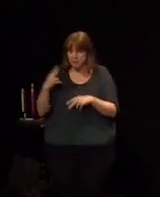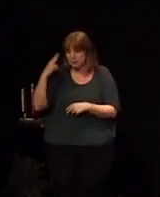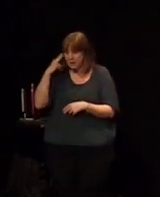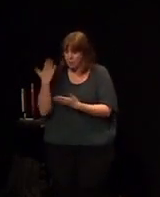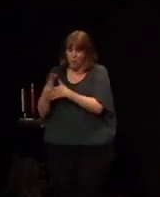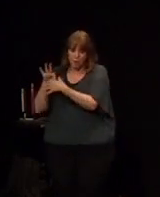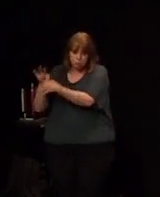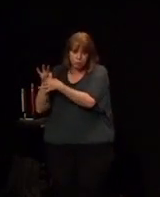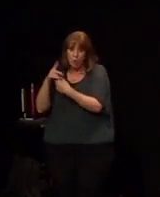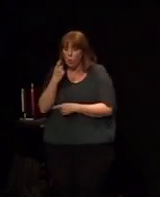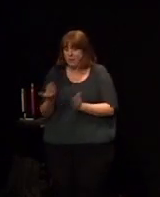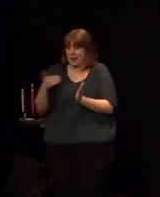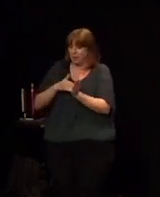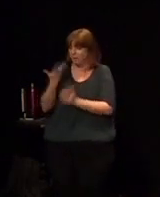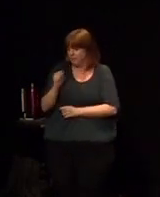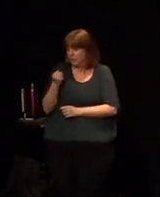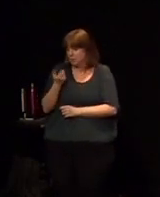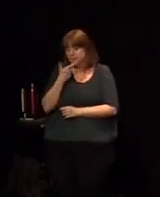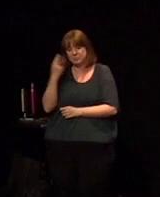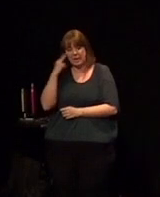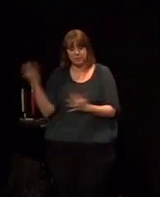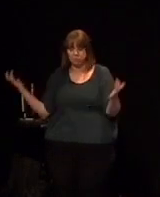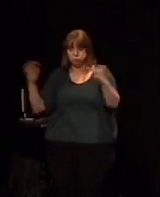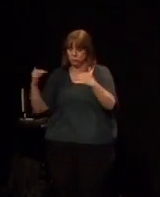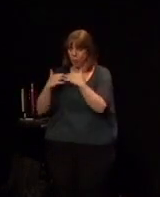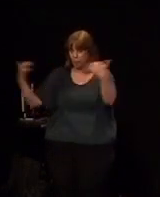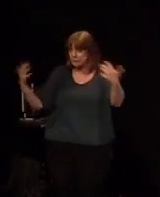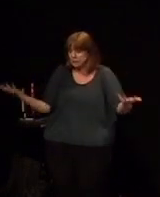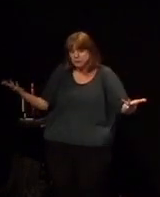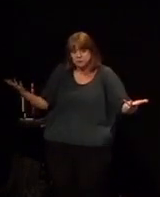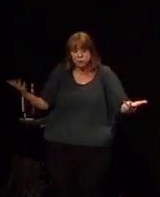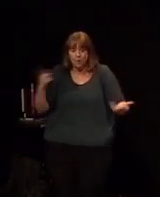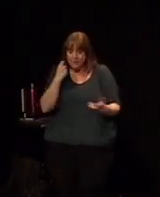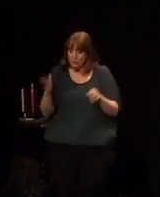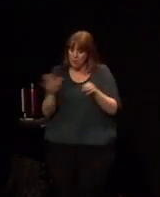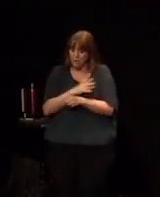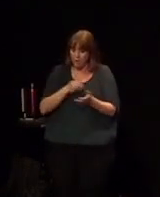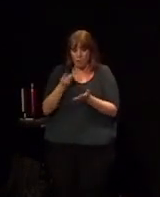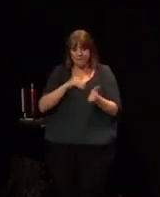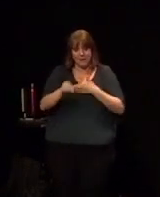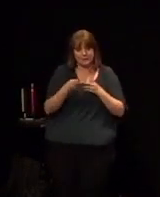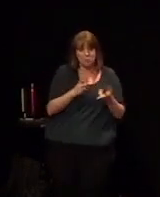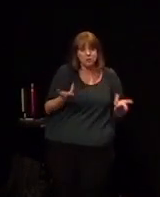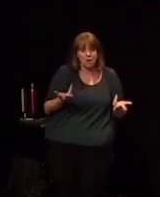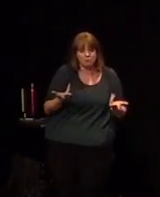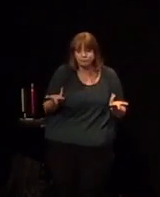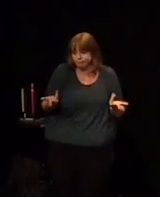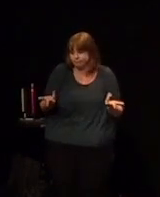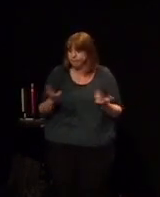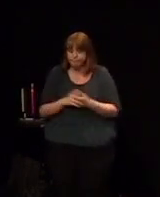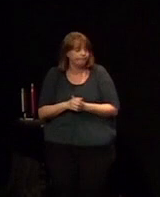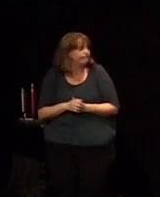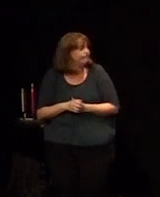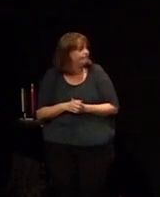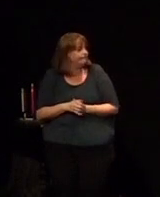together, and we get an extra 50 people, that money coming in, and that covering the cost to a different win. Yeah, and